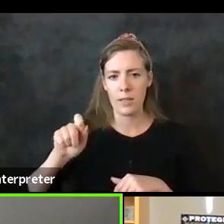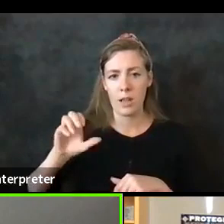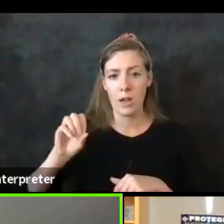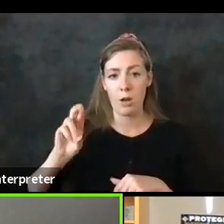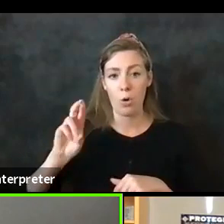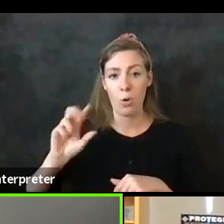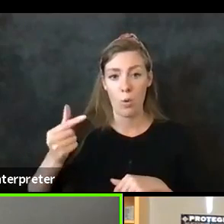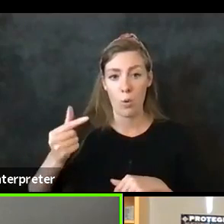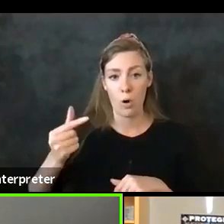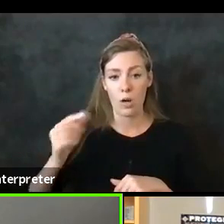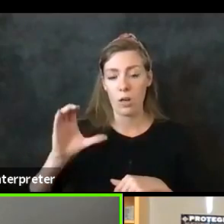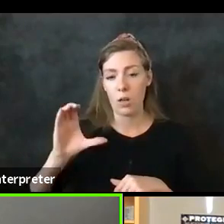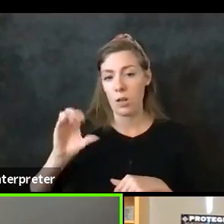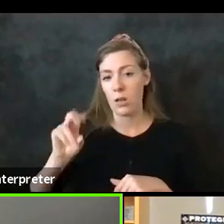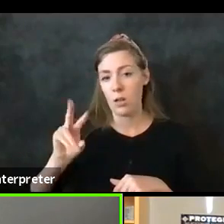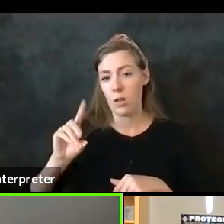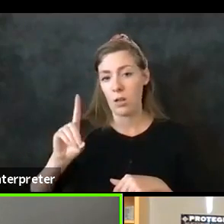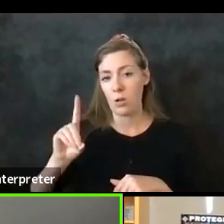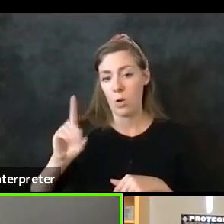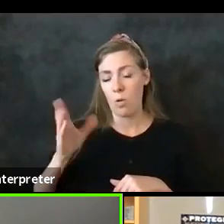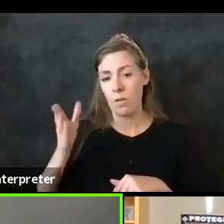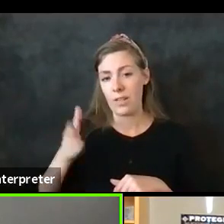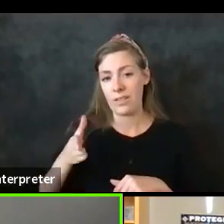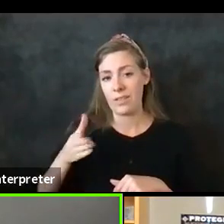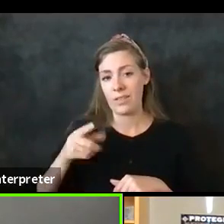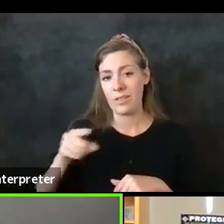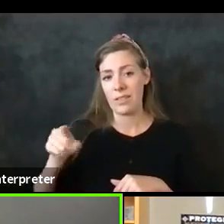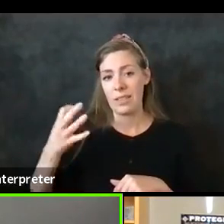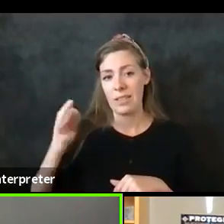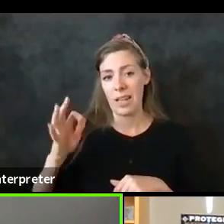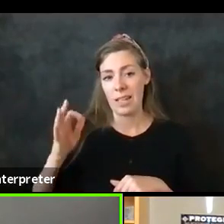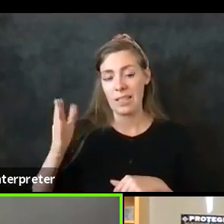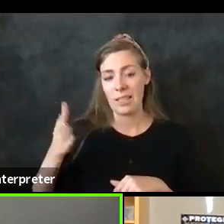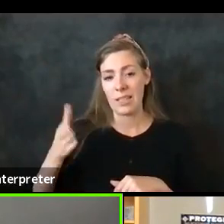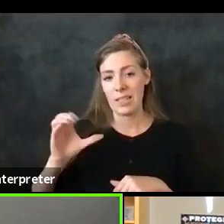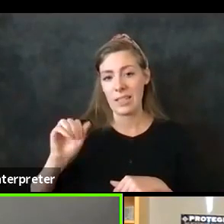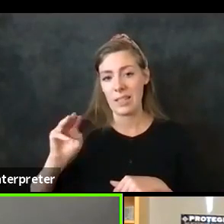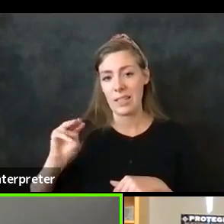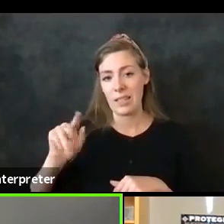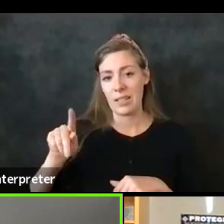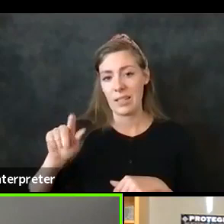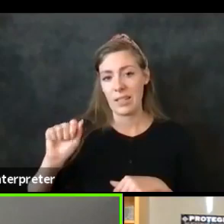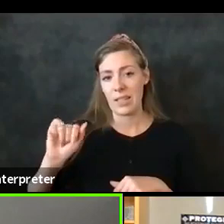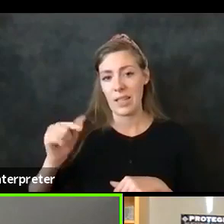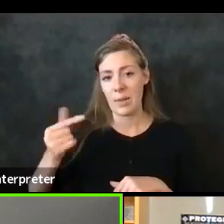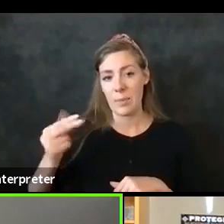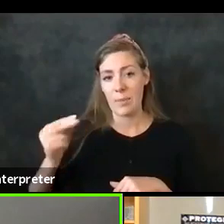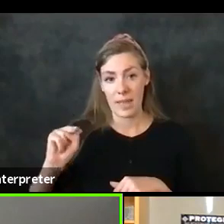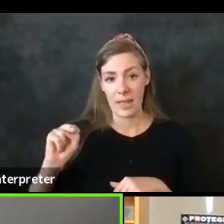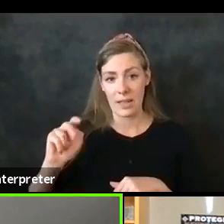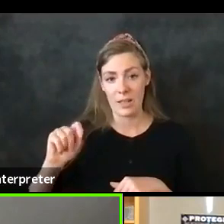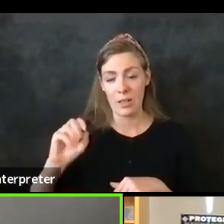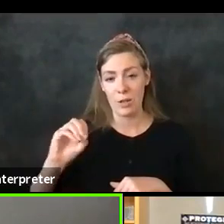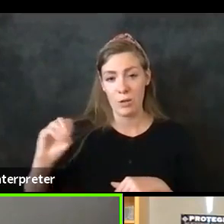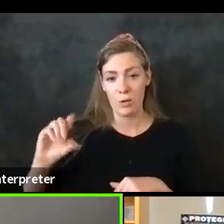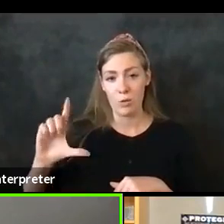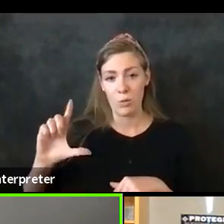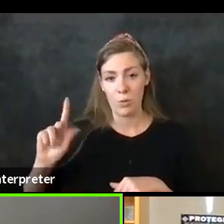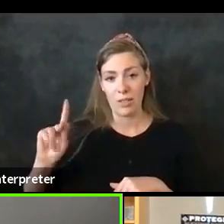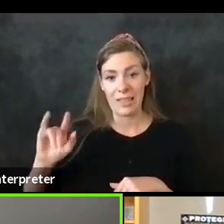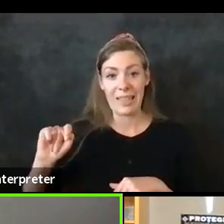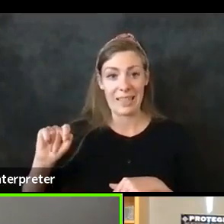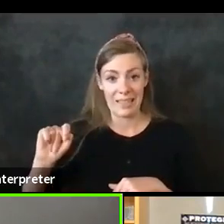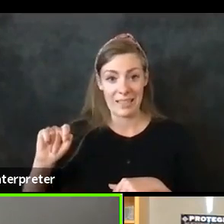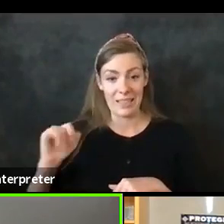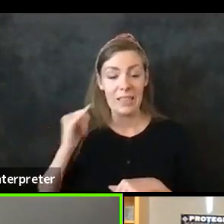is COVID-19 Vaccine Campaign Toolkit. And in that, if you go to that page, parents,